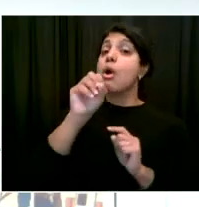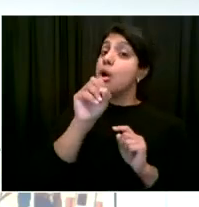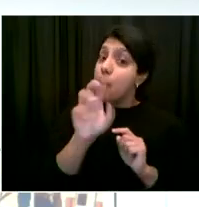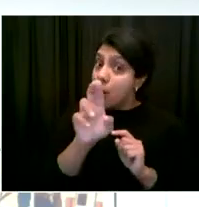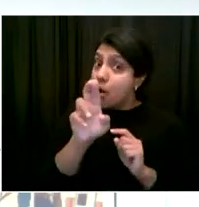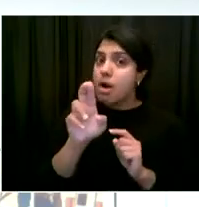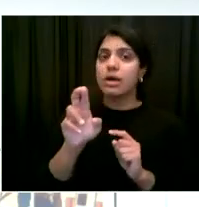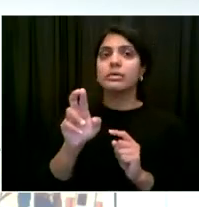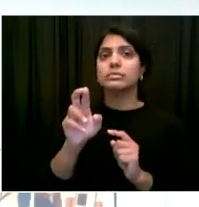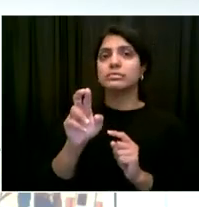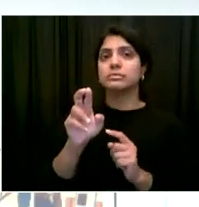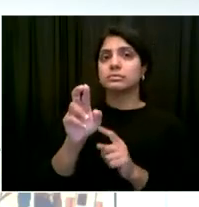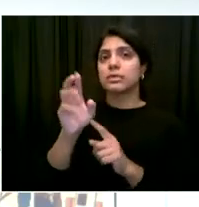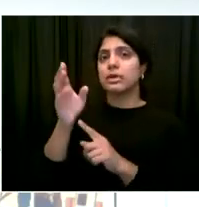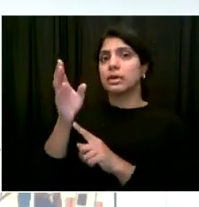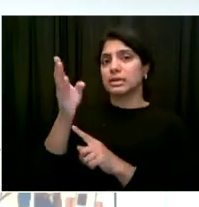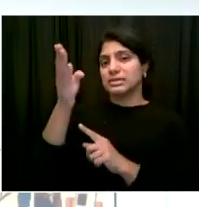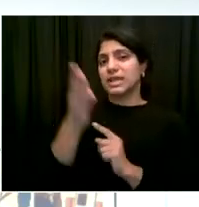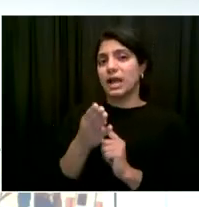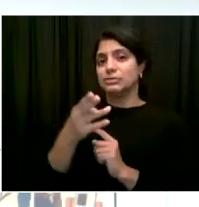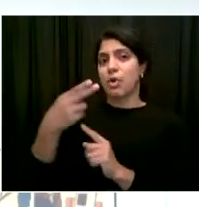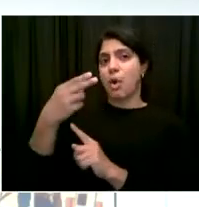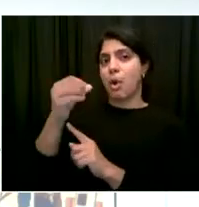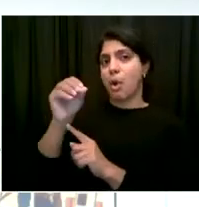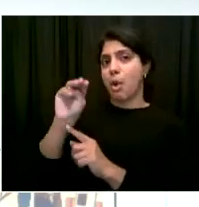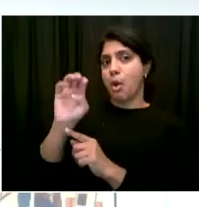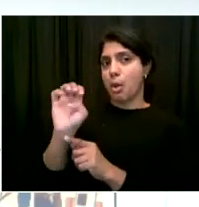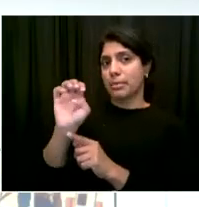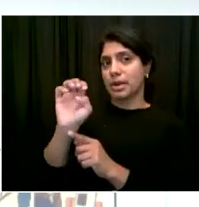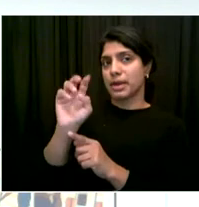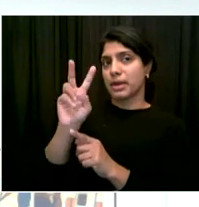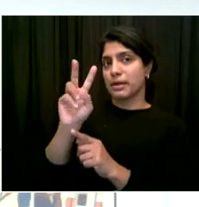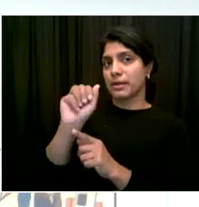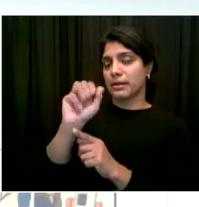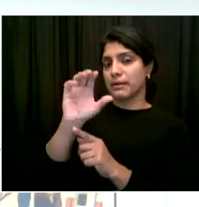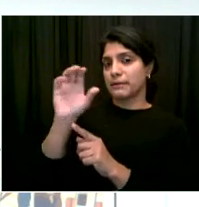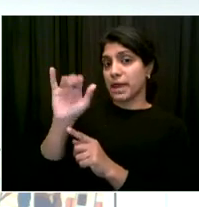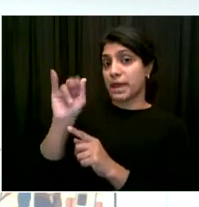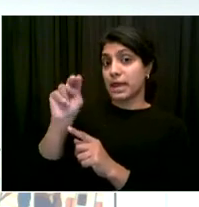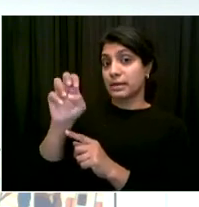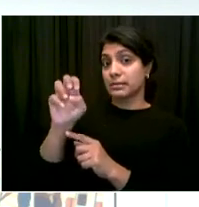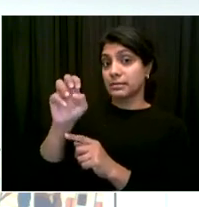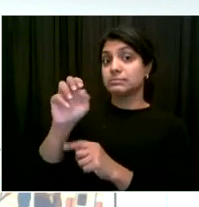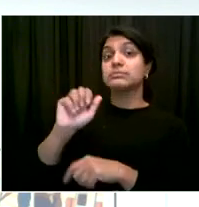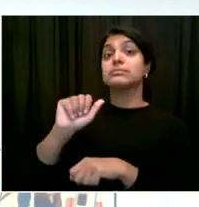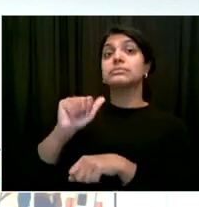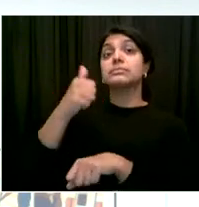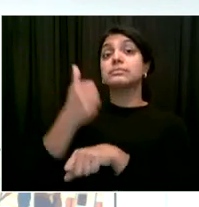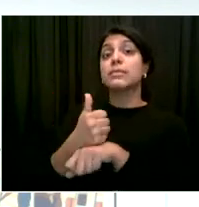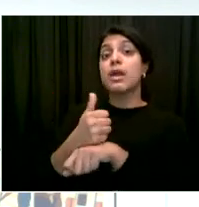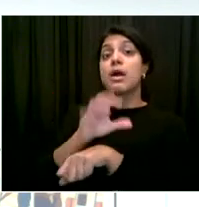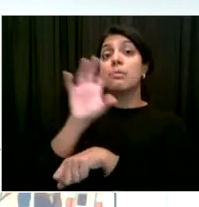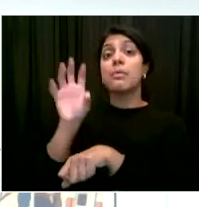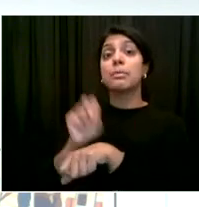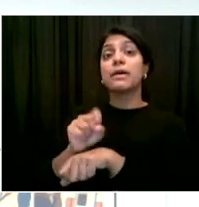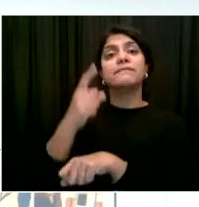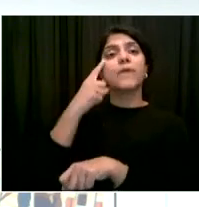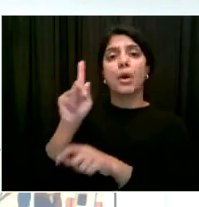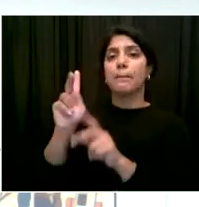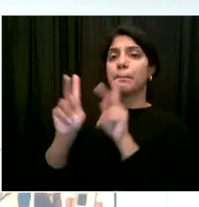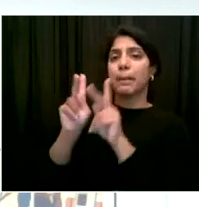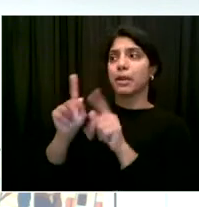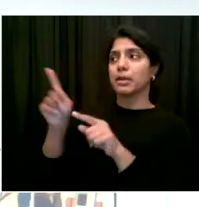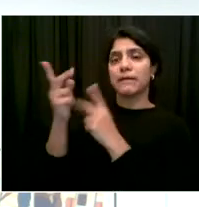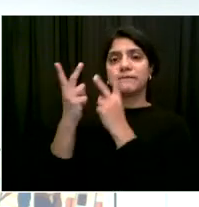know many New Yorkers will be spending time with their loved ones over the next few days, even if only virtually. Please urge them